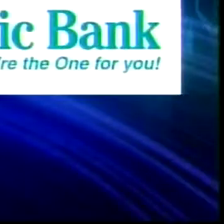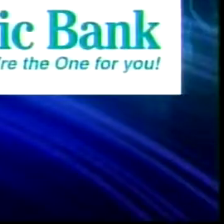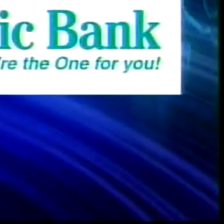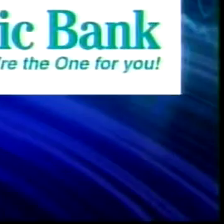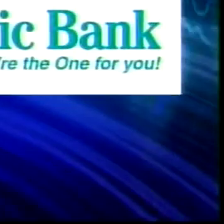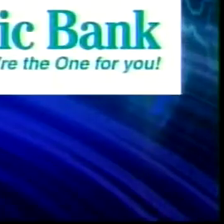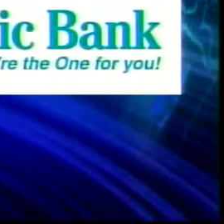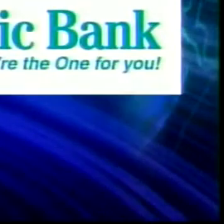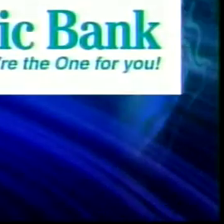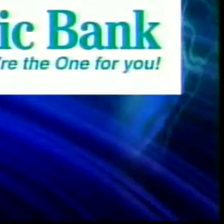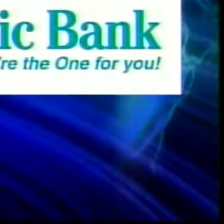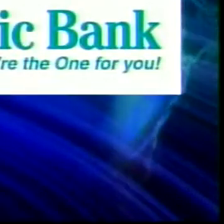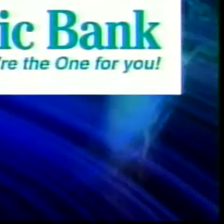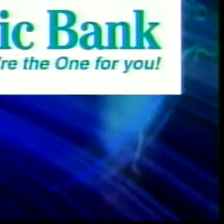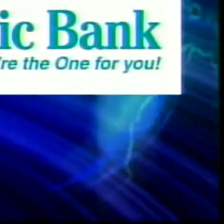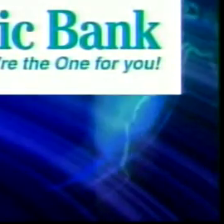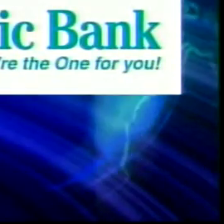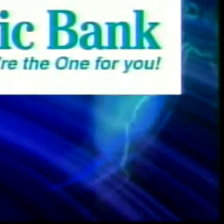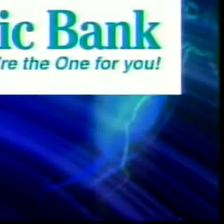We're the one for you.